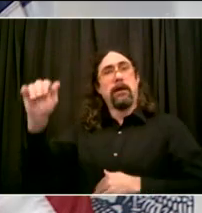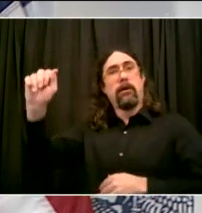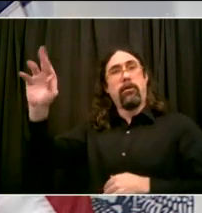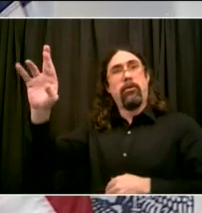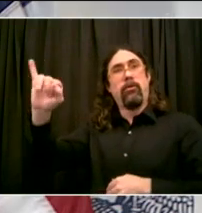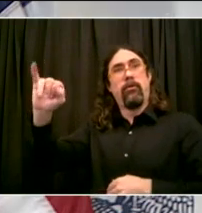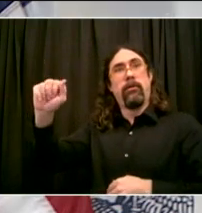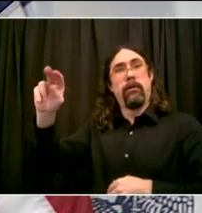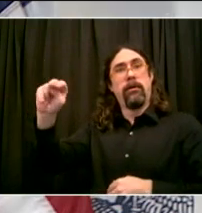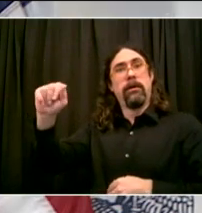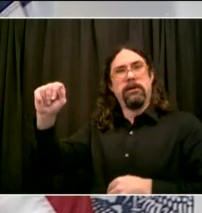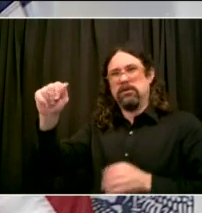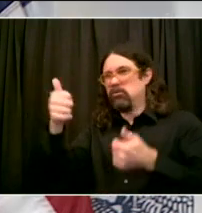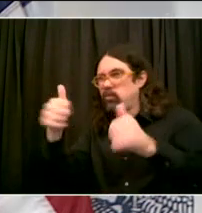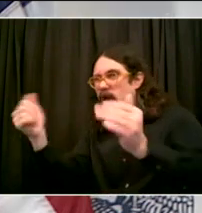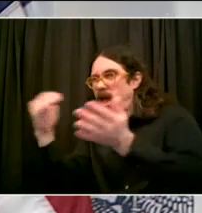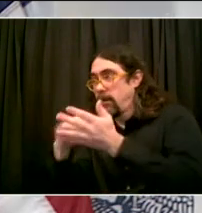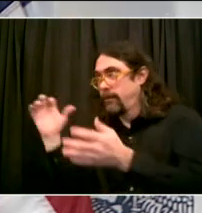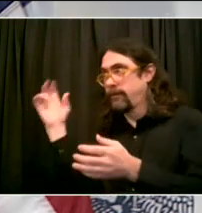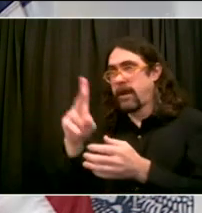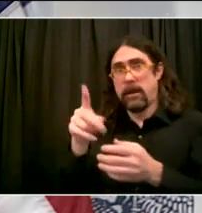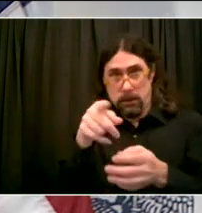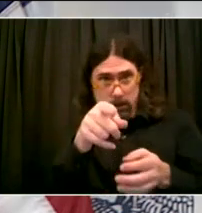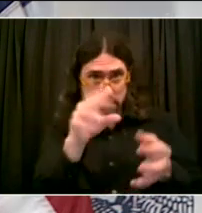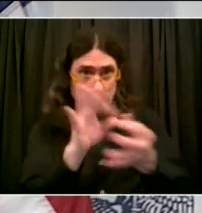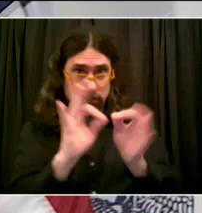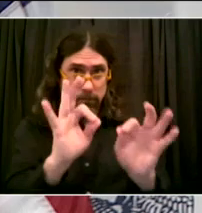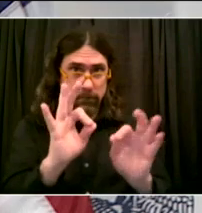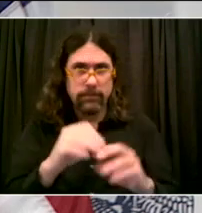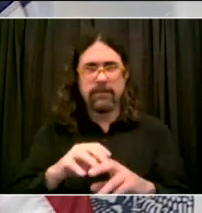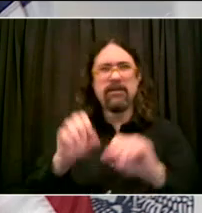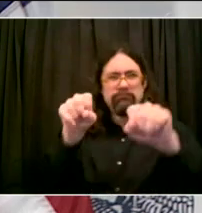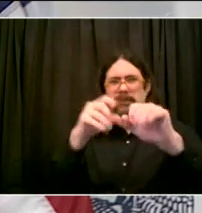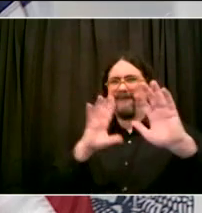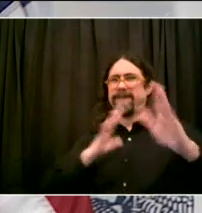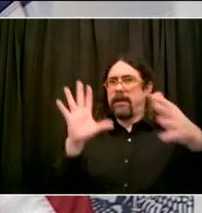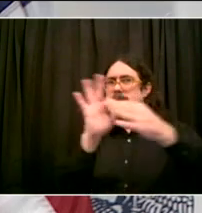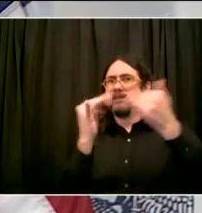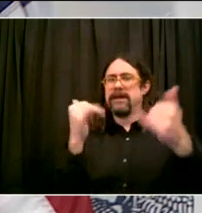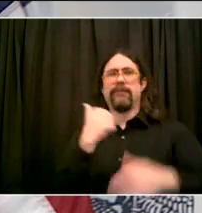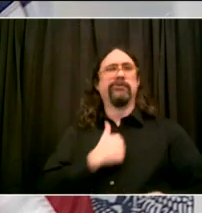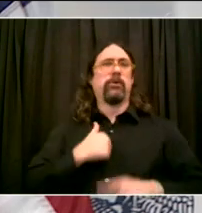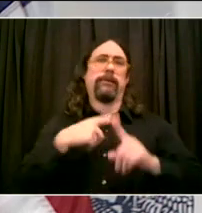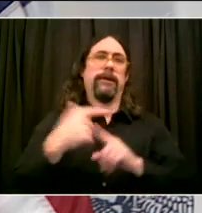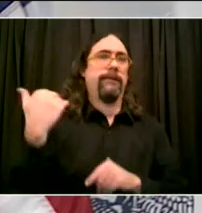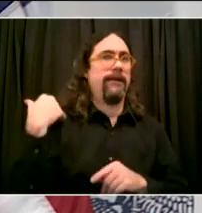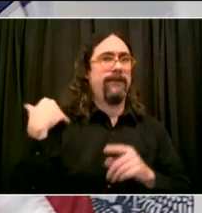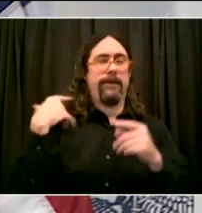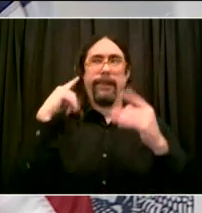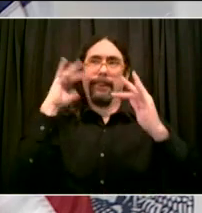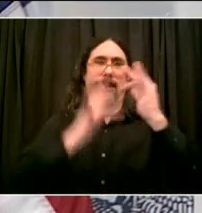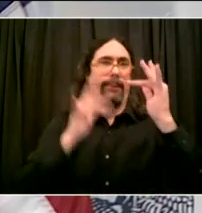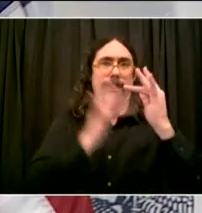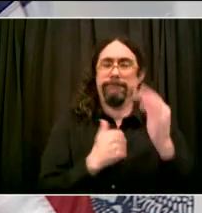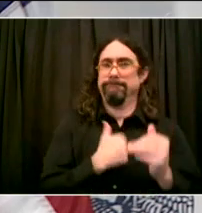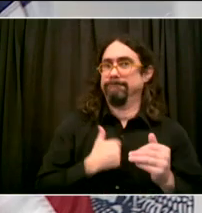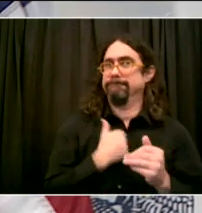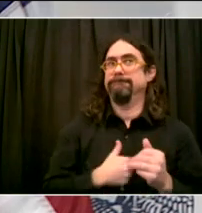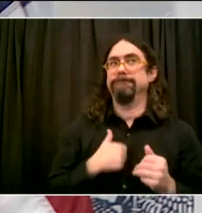good morning. Sorry about that. So my question was, actually, I think she stole my question, but I had a